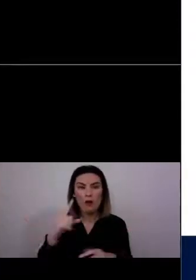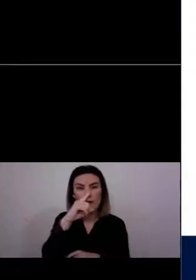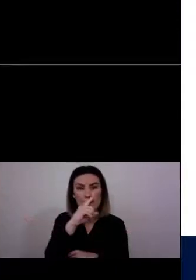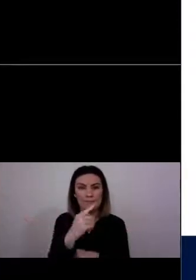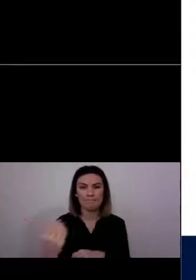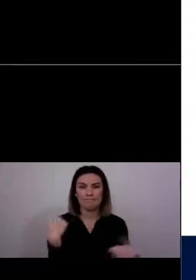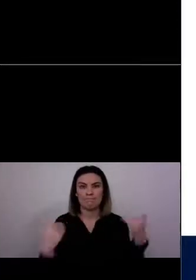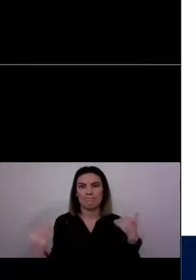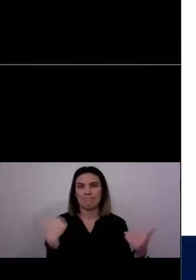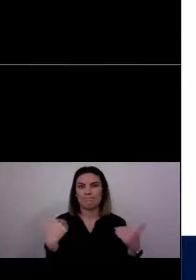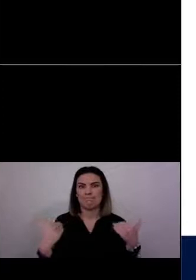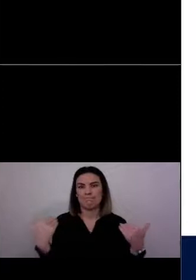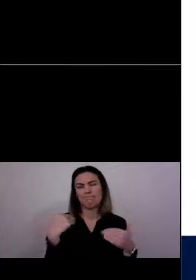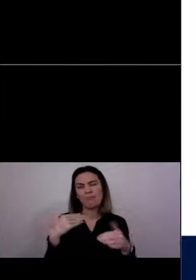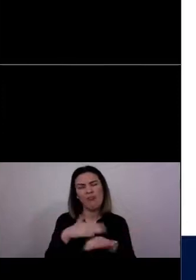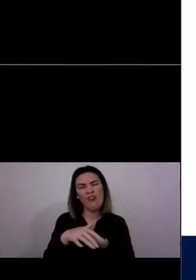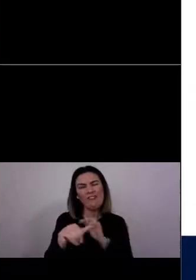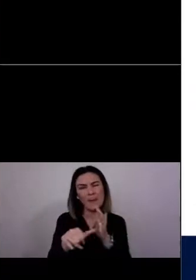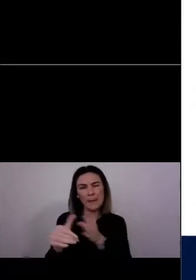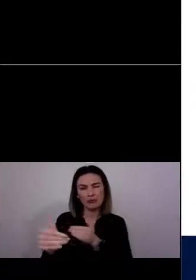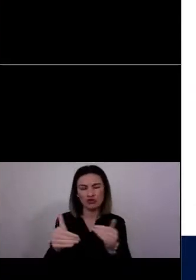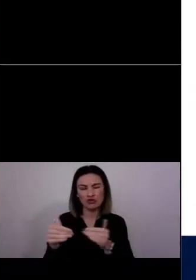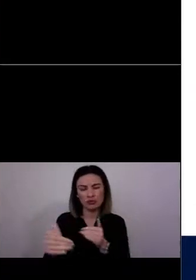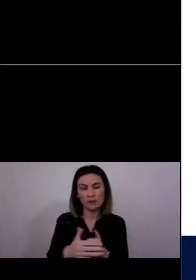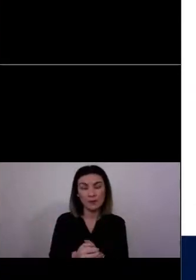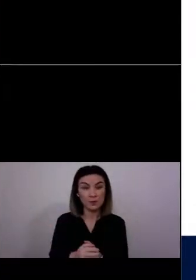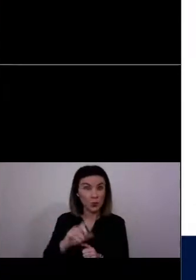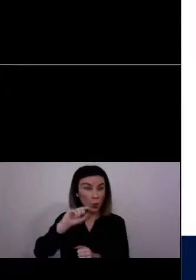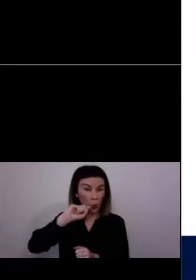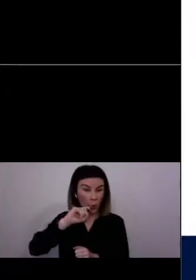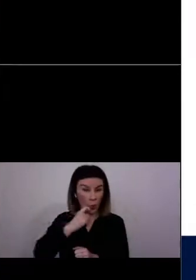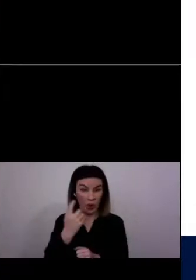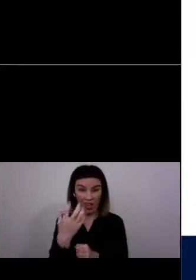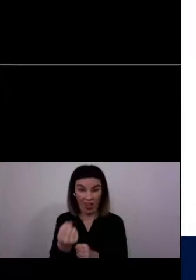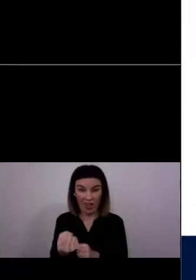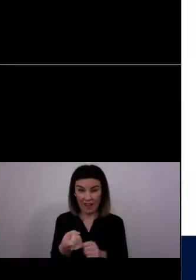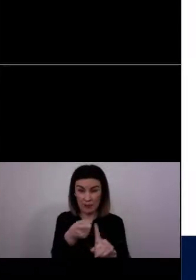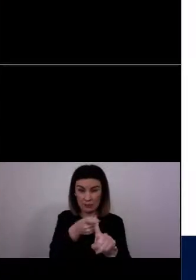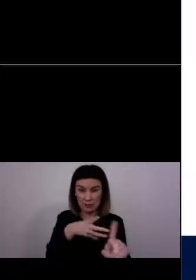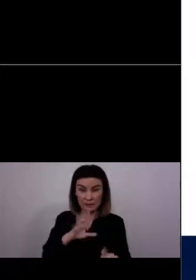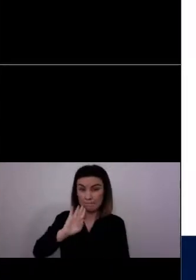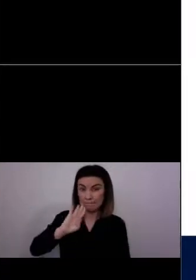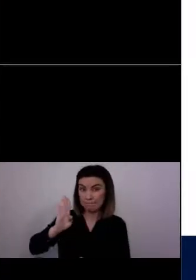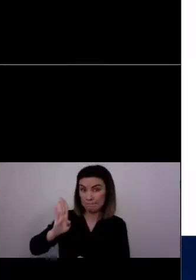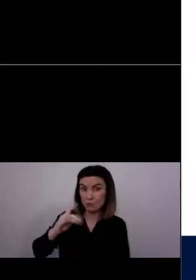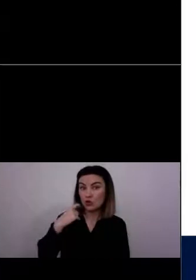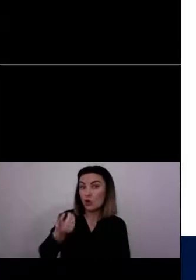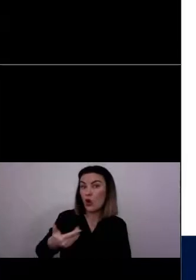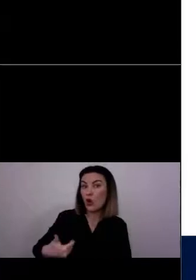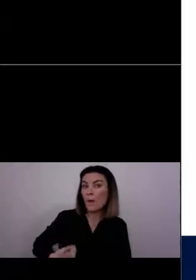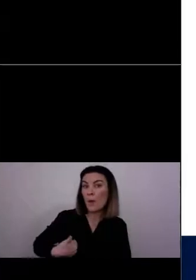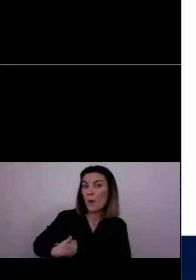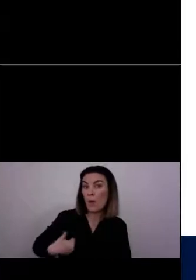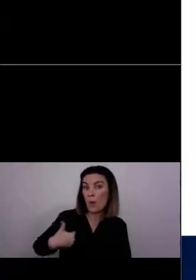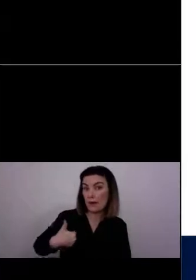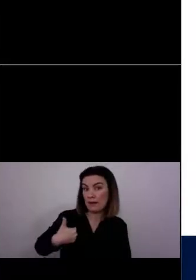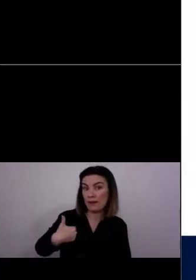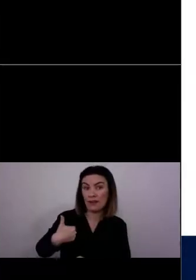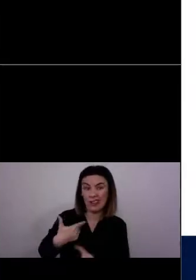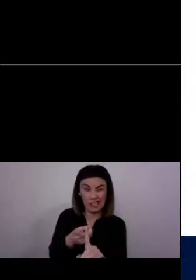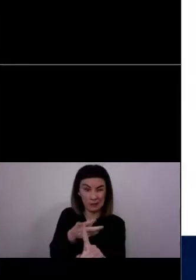questions about. And we will be having a webinar dedicated to budgets tomorrow morning that will happen between